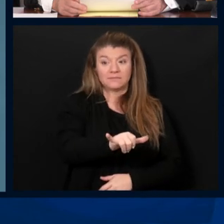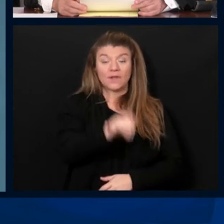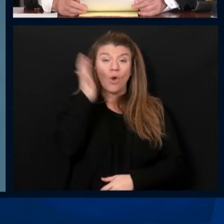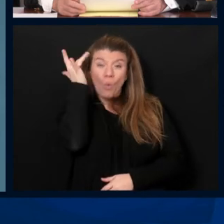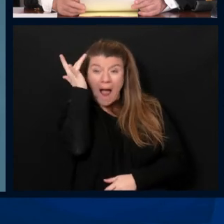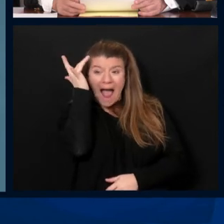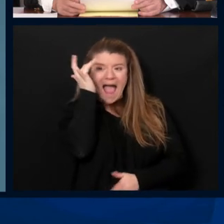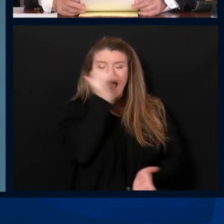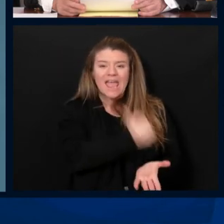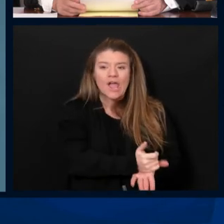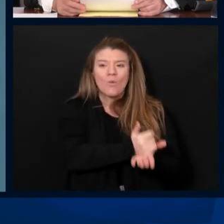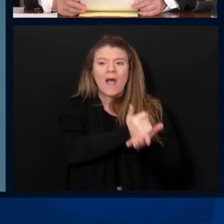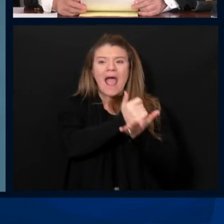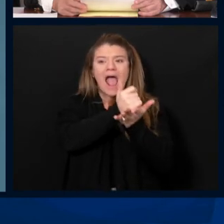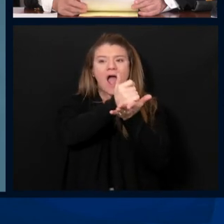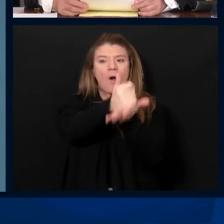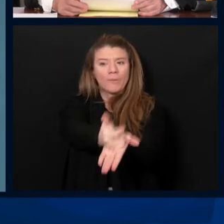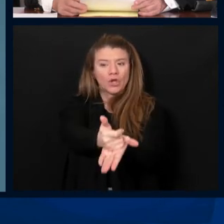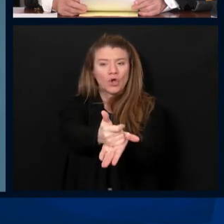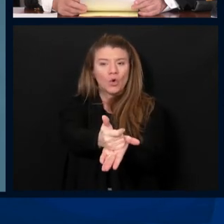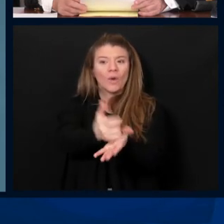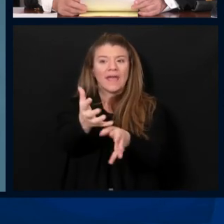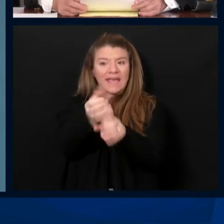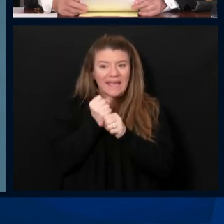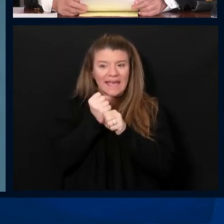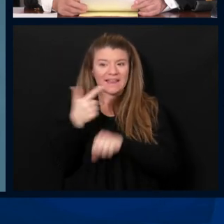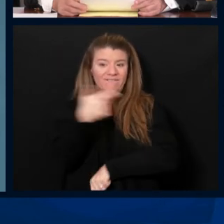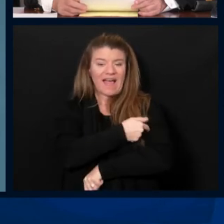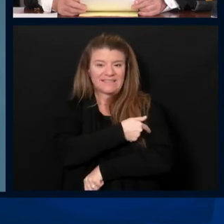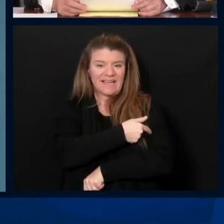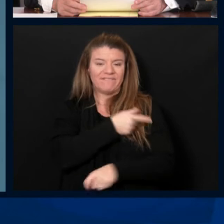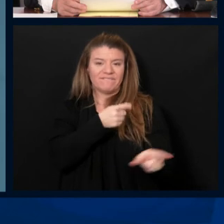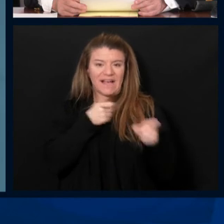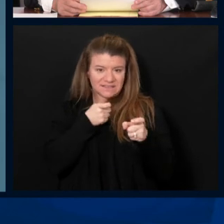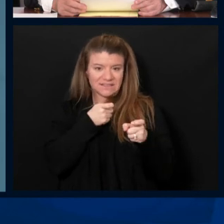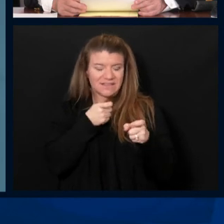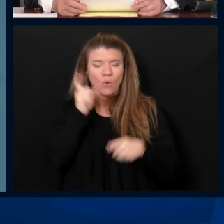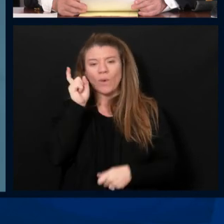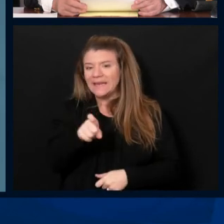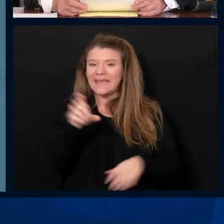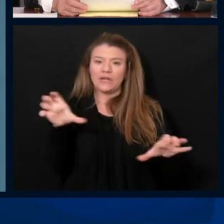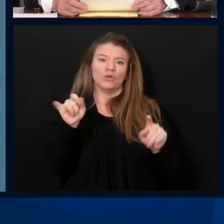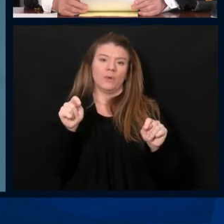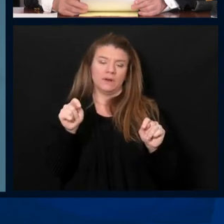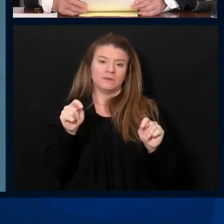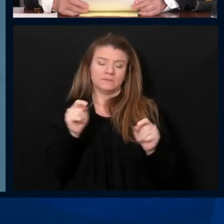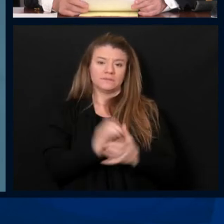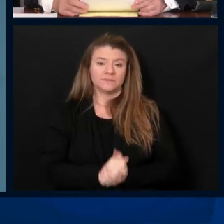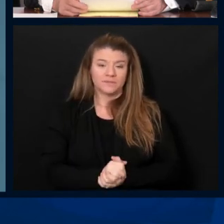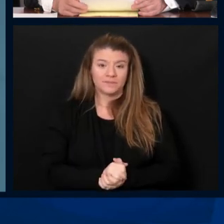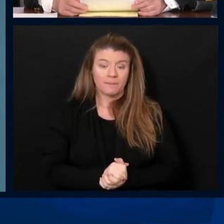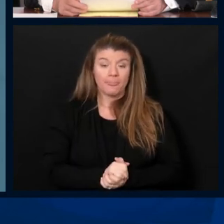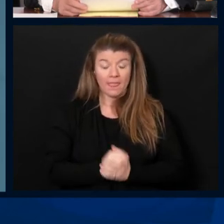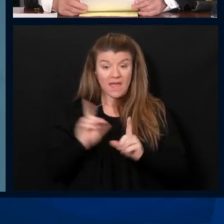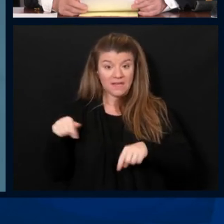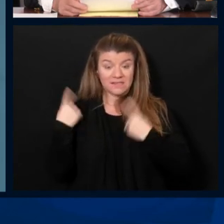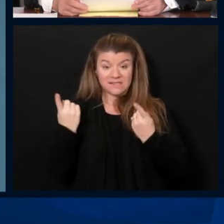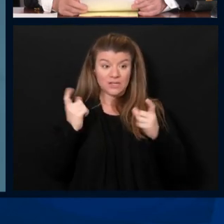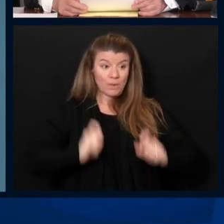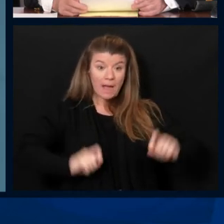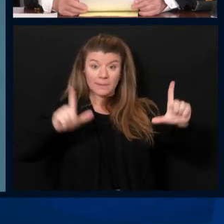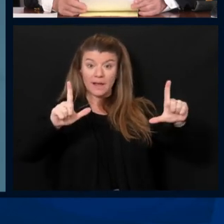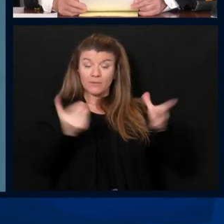be able to get to your vaccine faster. We need you to get that done. And since we launched this program, we